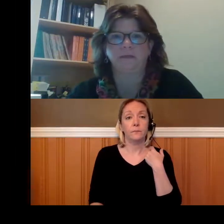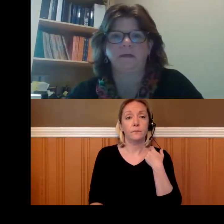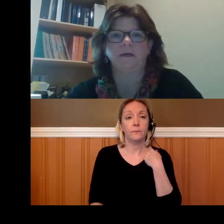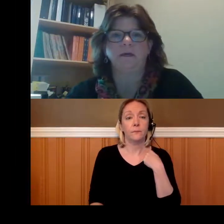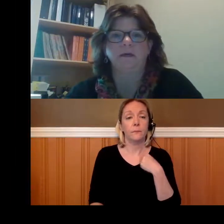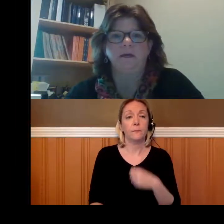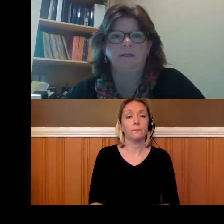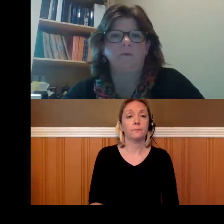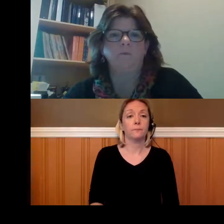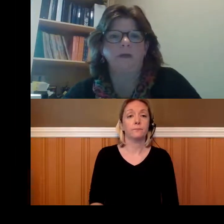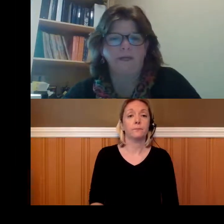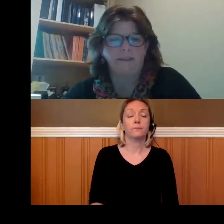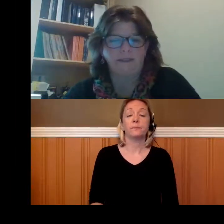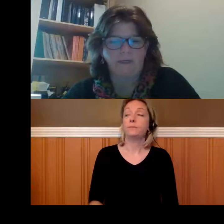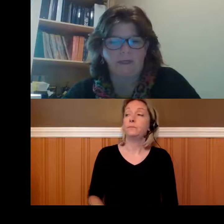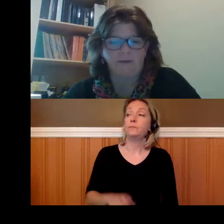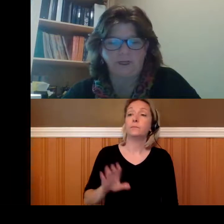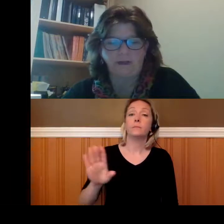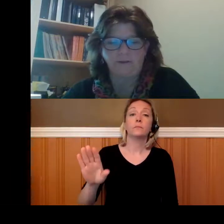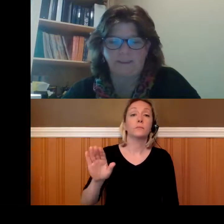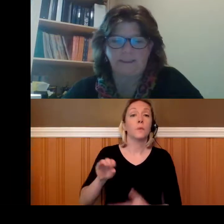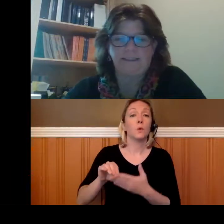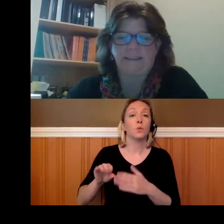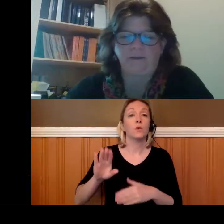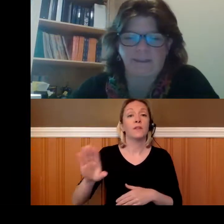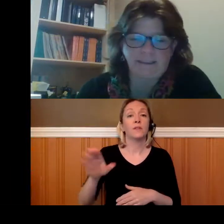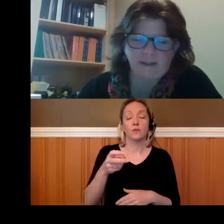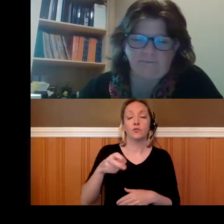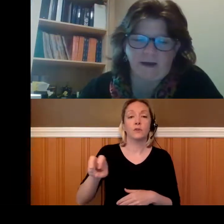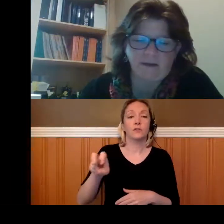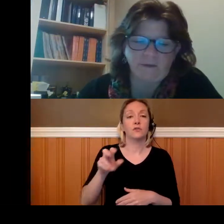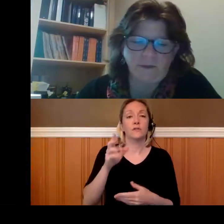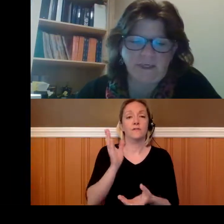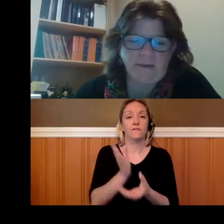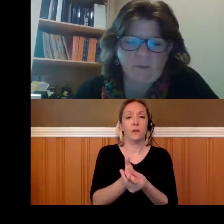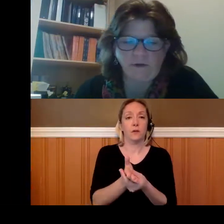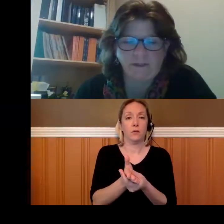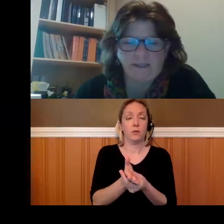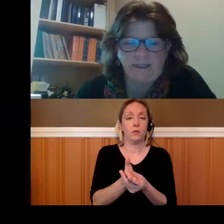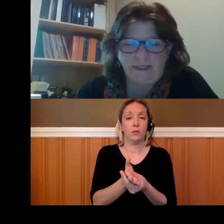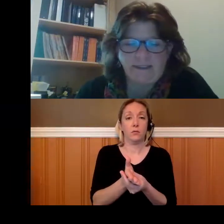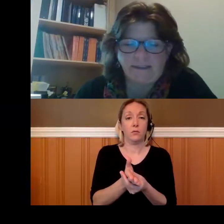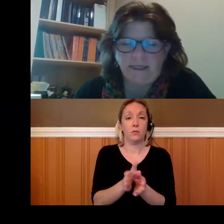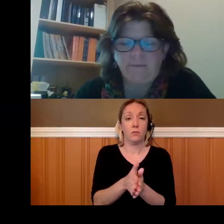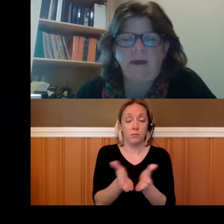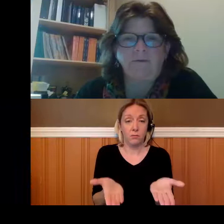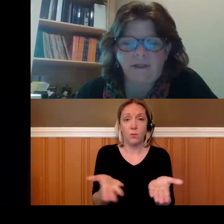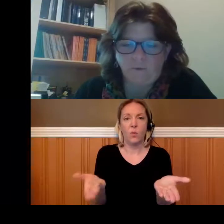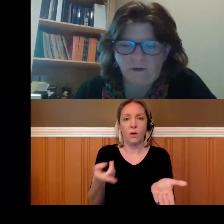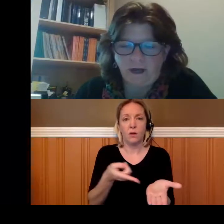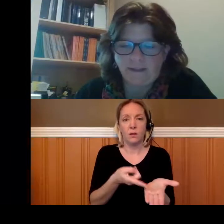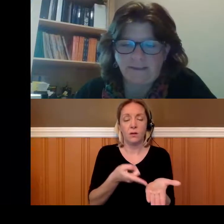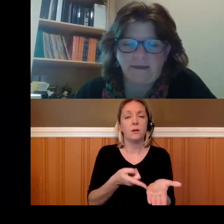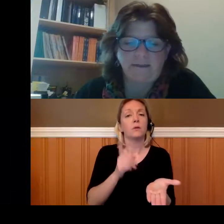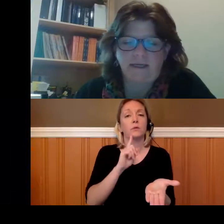So what is going to be in your child's transition file? It's really important to keep everything organized, to keep